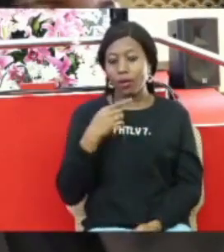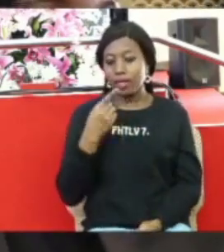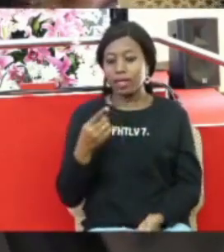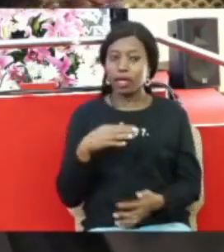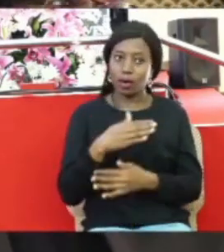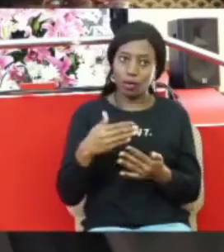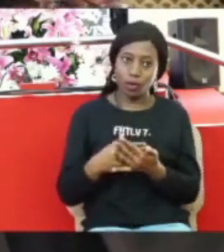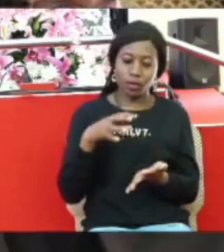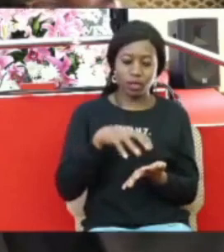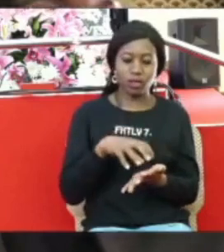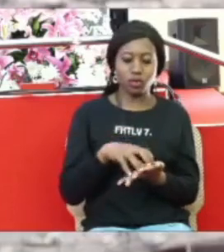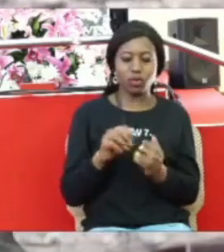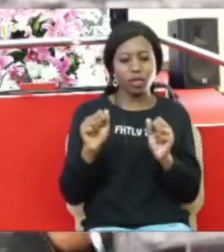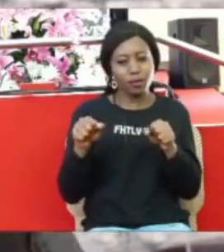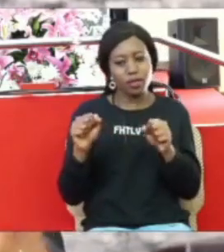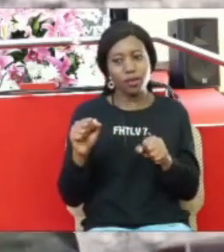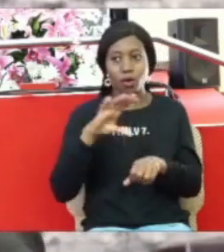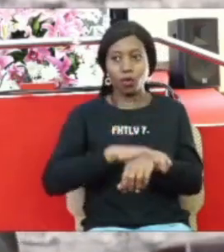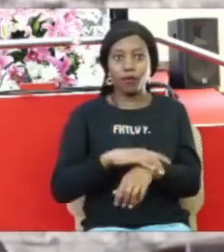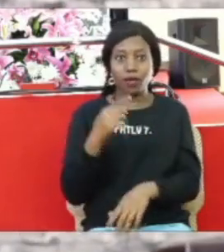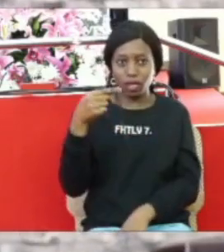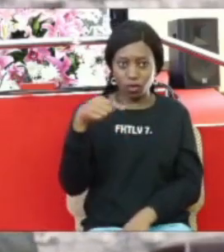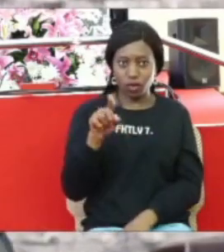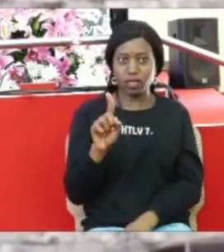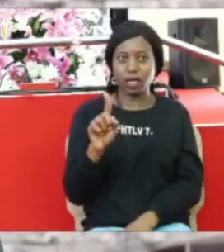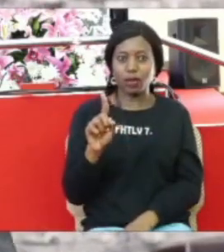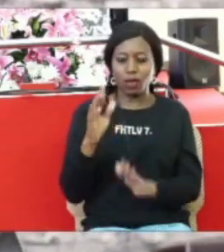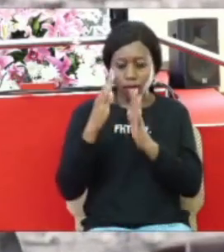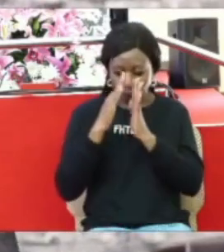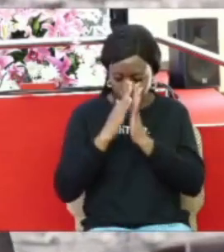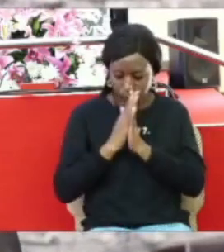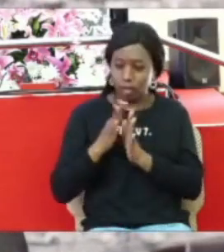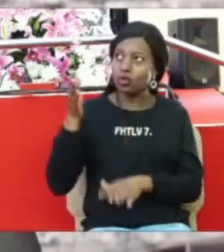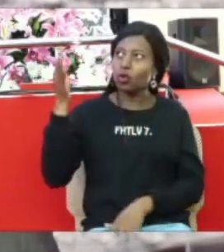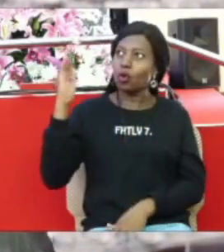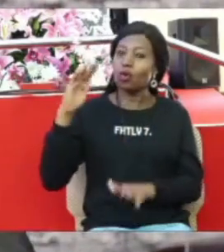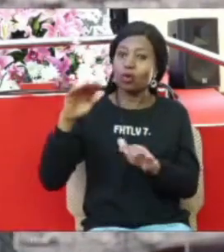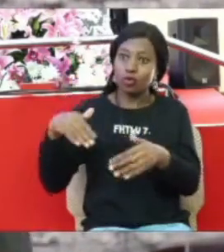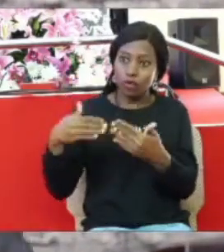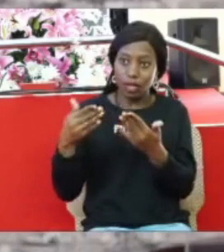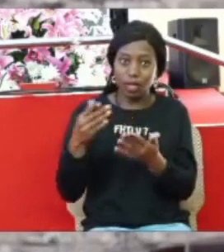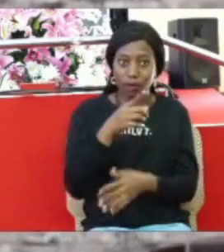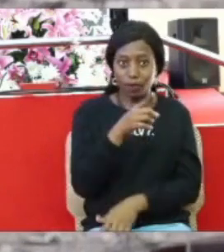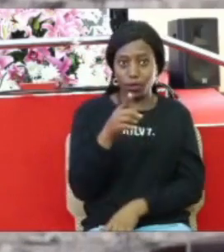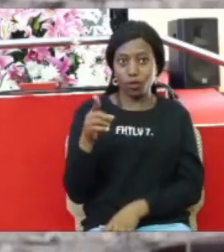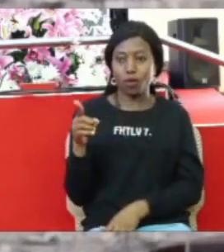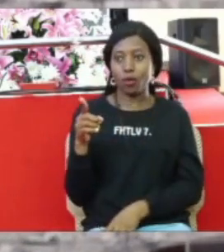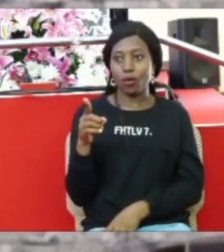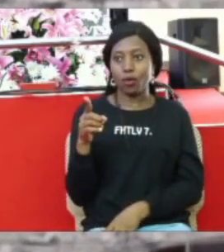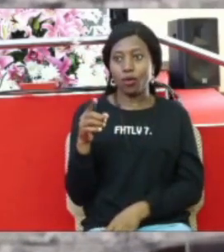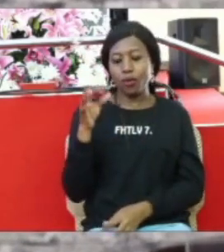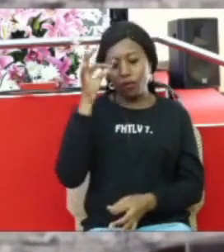you could be in a situation like that, your prayer should be, God grant me supernatural infusion